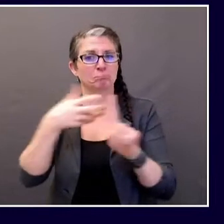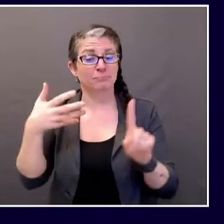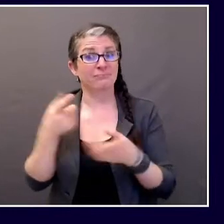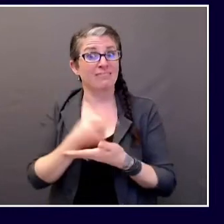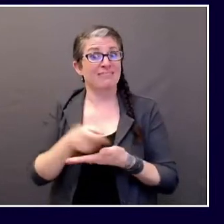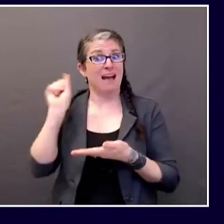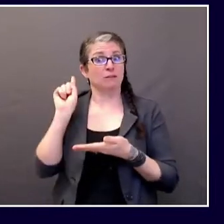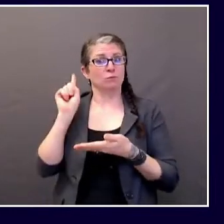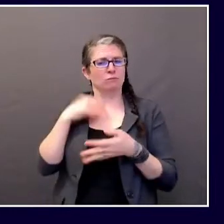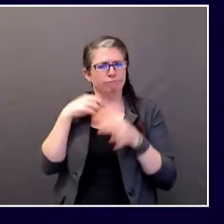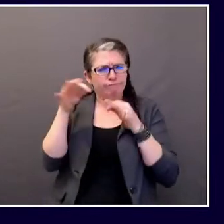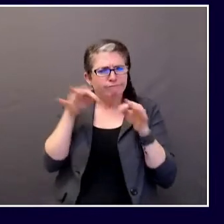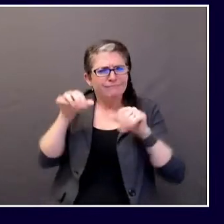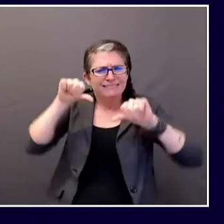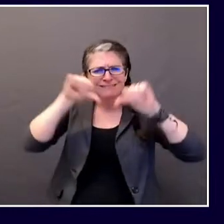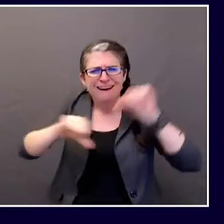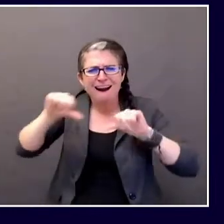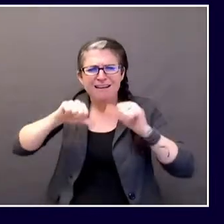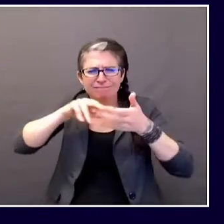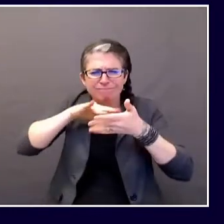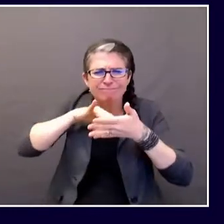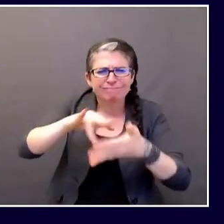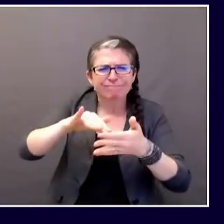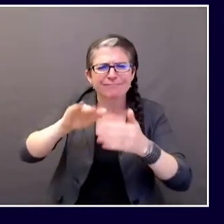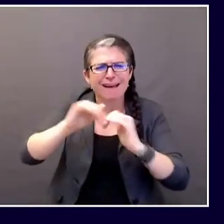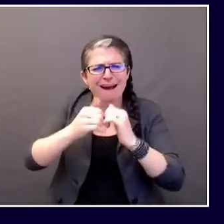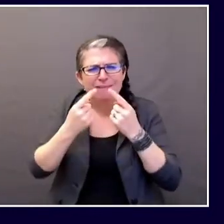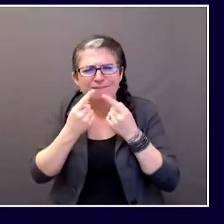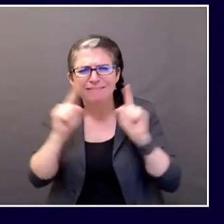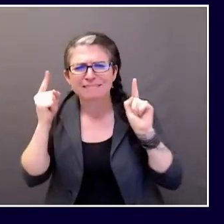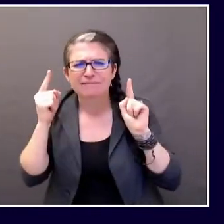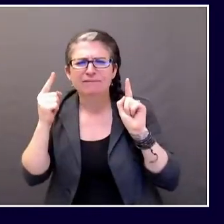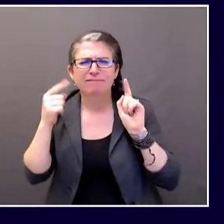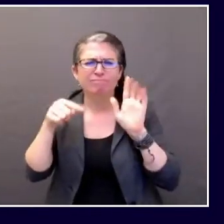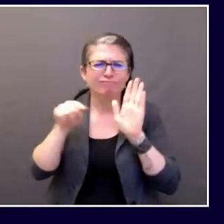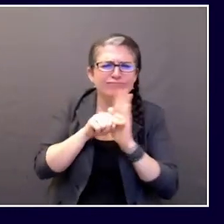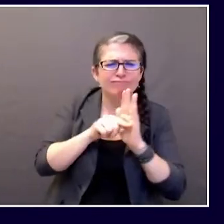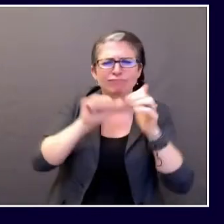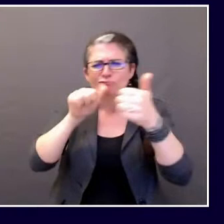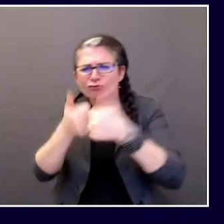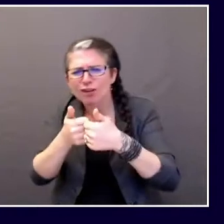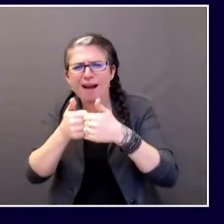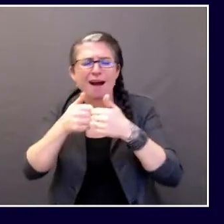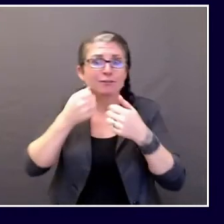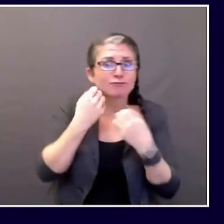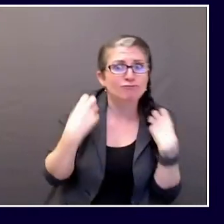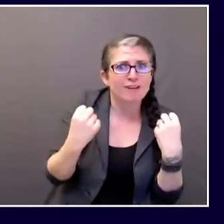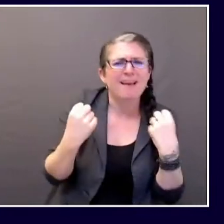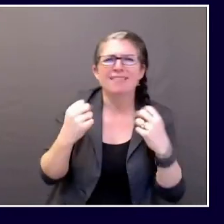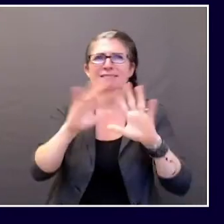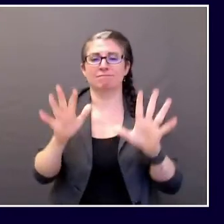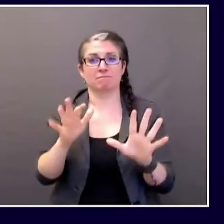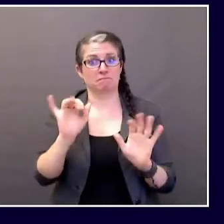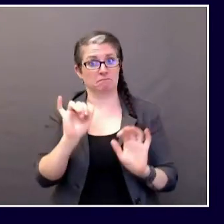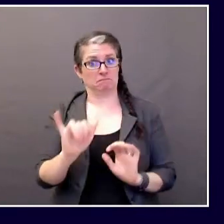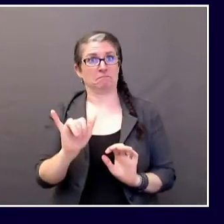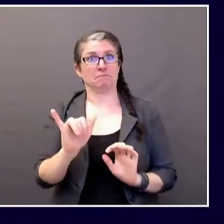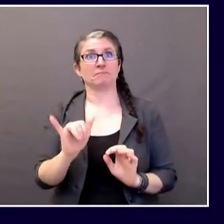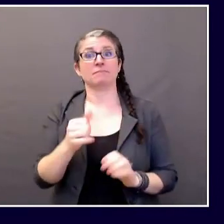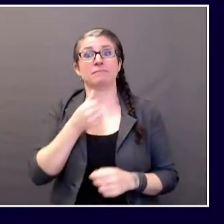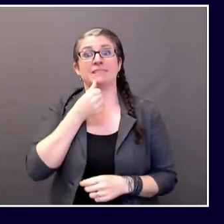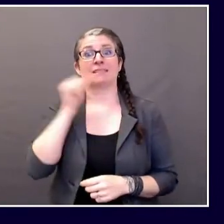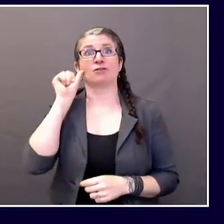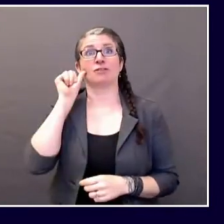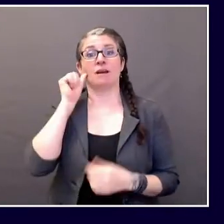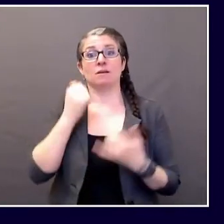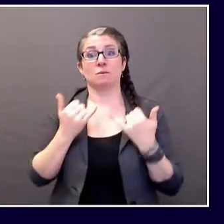has been shipped and is starting to arrive across the states as well as in Maine yesterday, today, and some tomorrow.